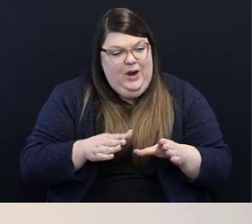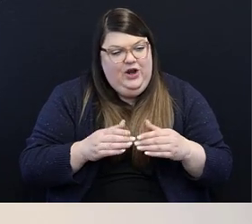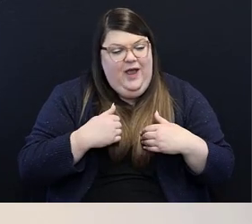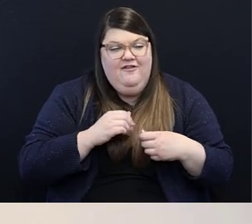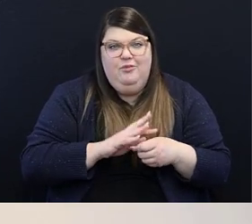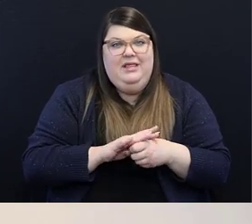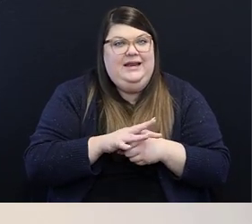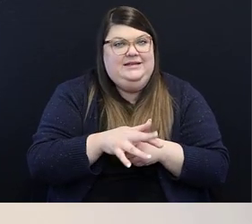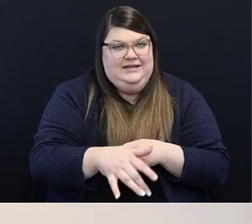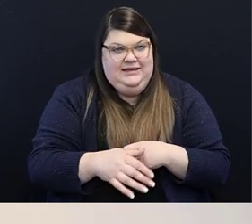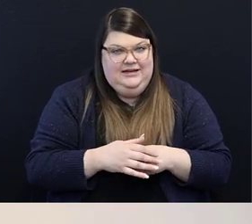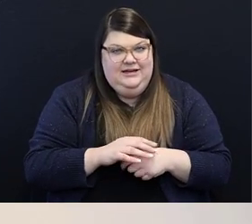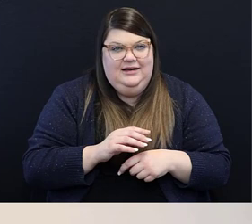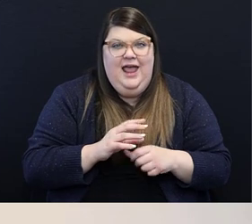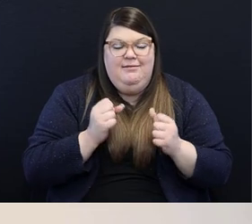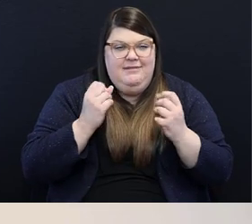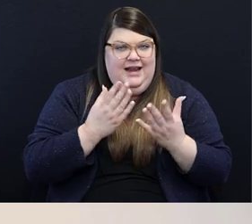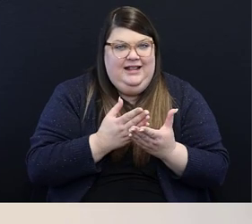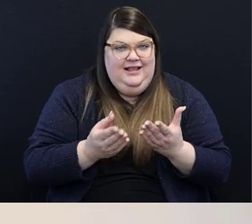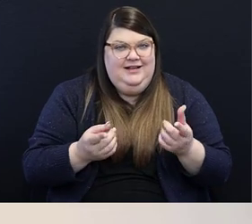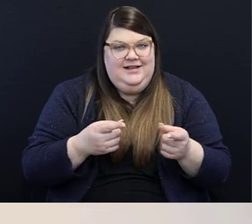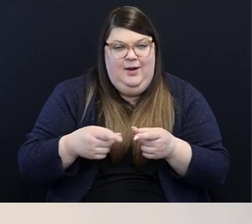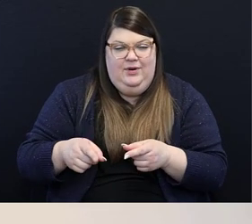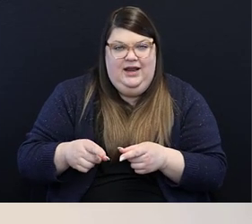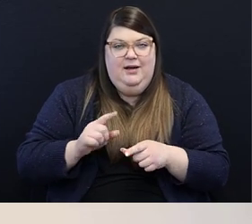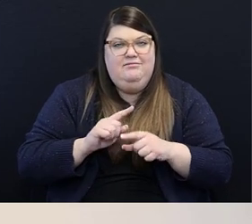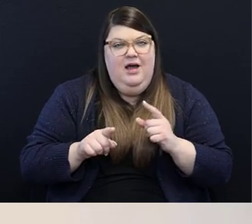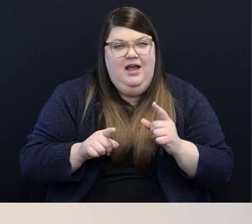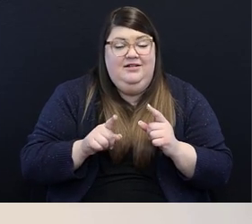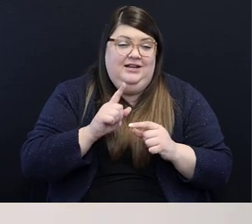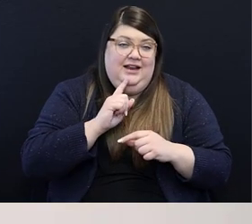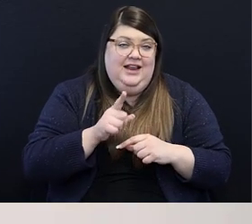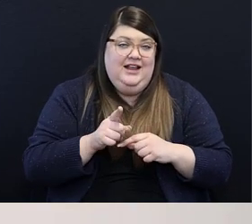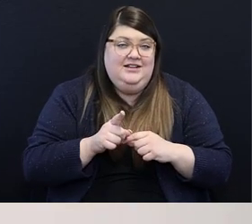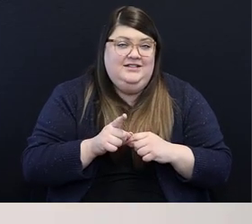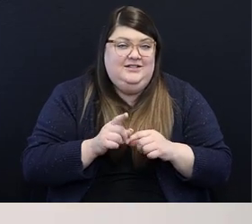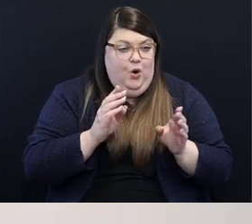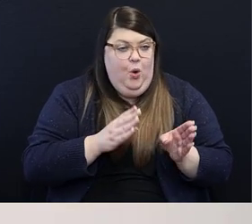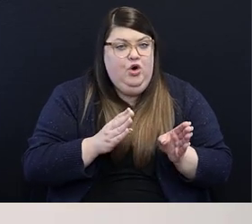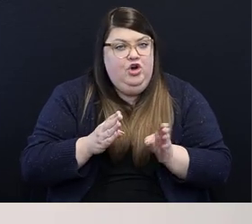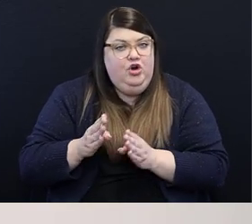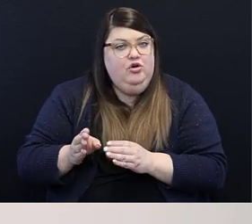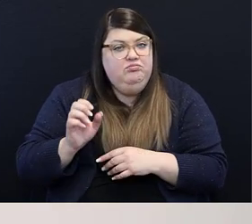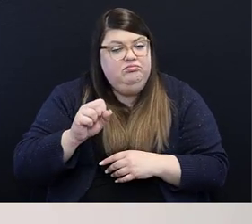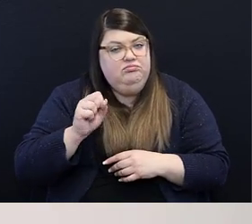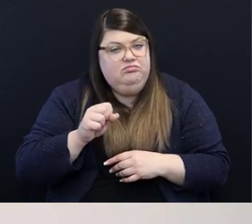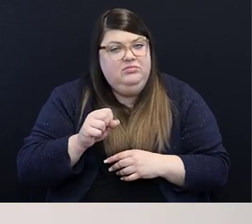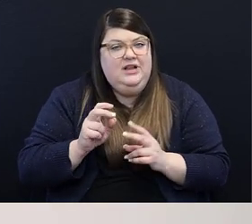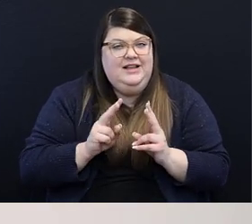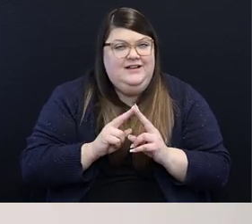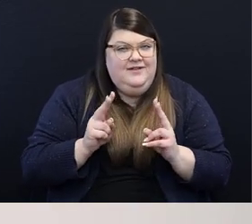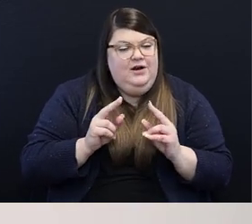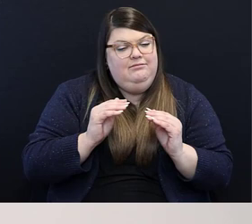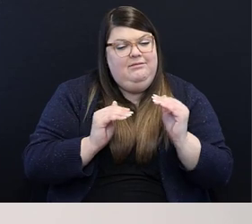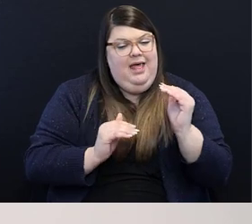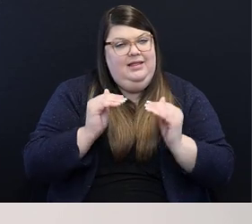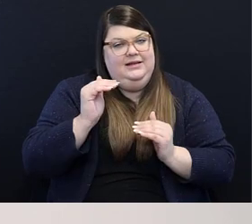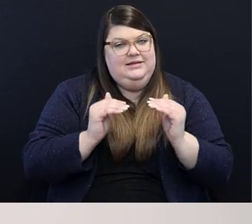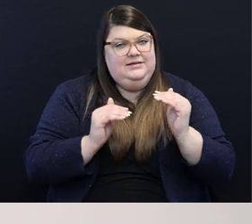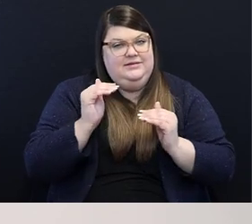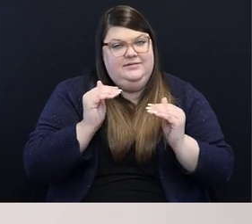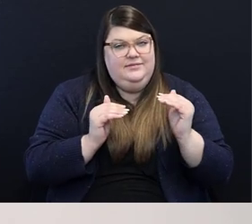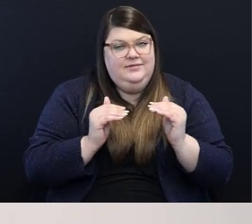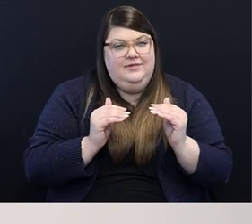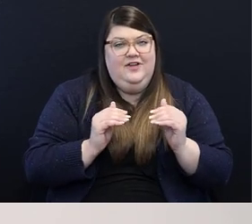and a lot of things happening, but it is fairly ordered and it's very balanced. I mean, for